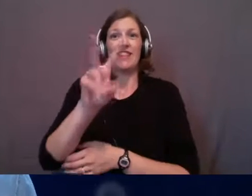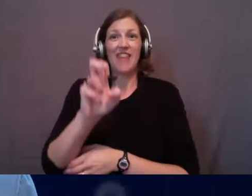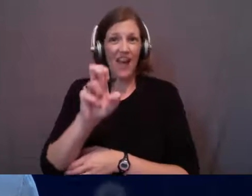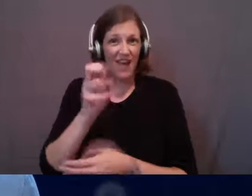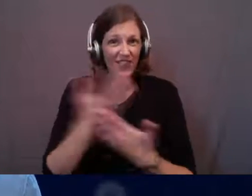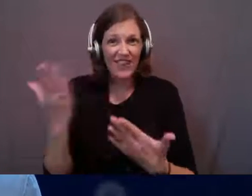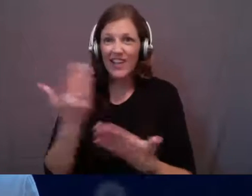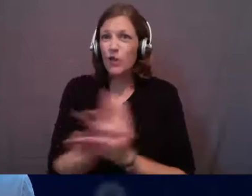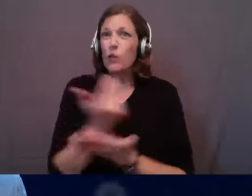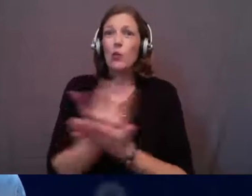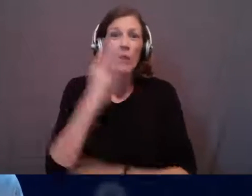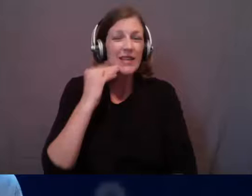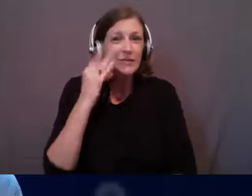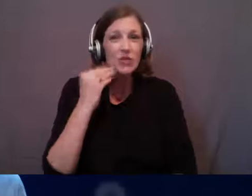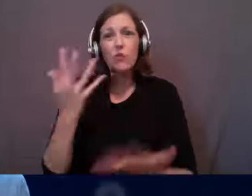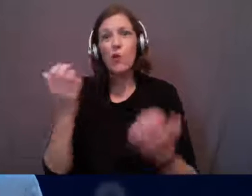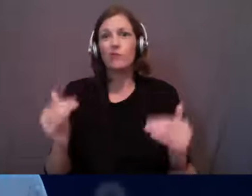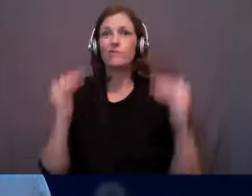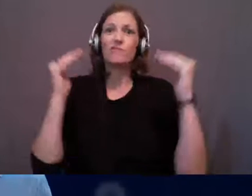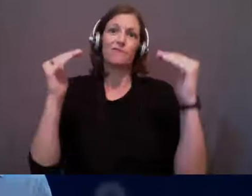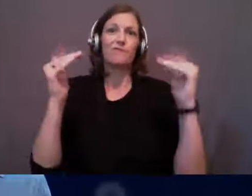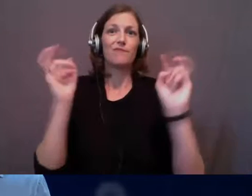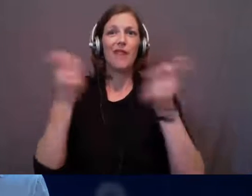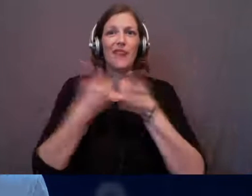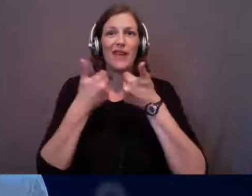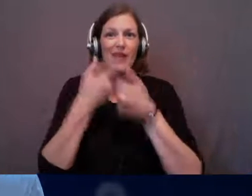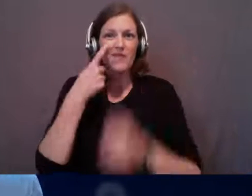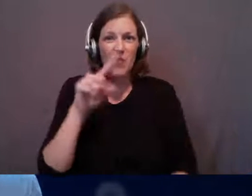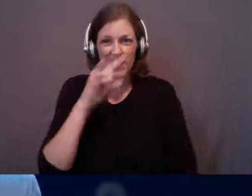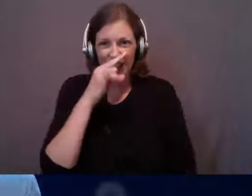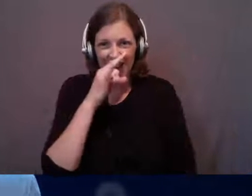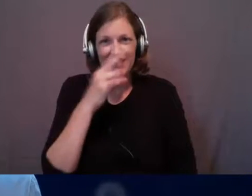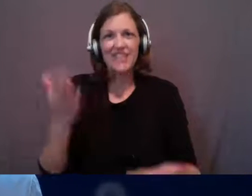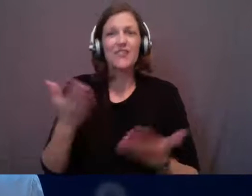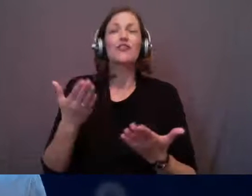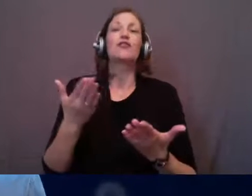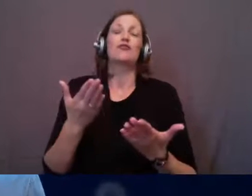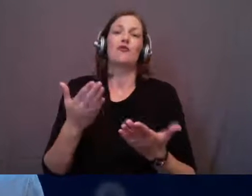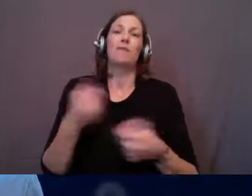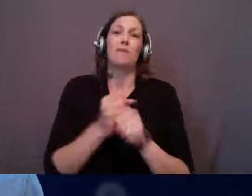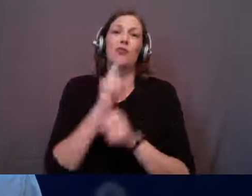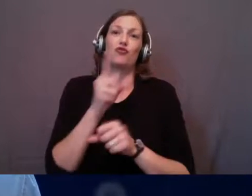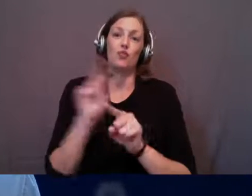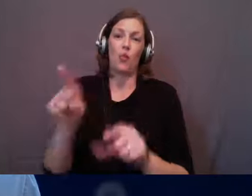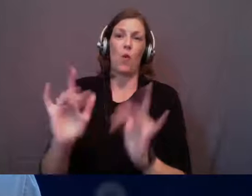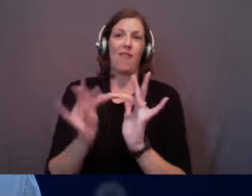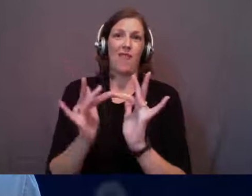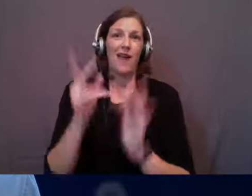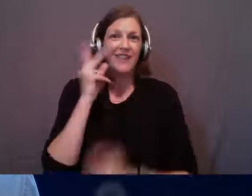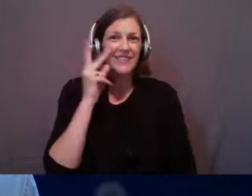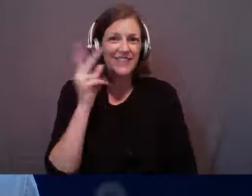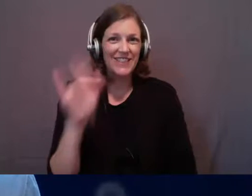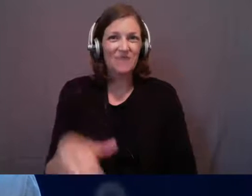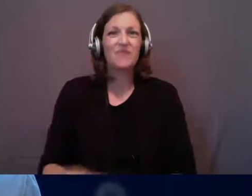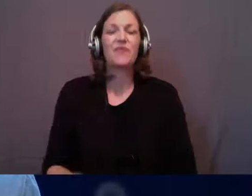new experience. We wanted to elevate the game for kids ministry and Next Gen here, so make sure you go online and check that out. We love you guys.